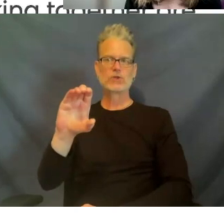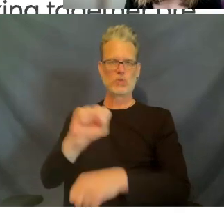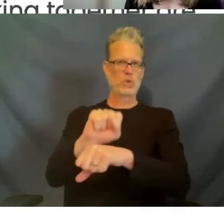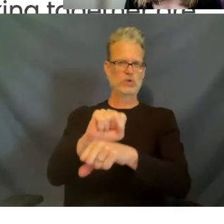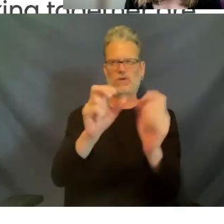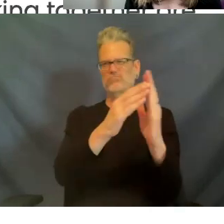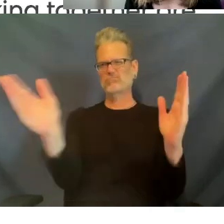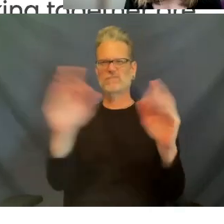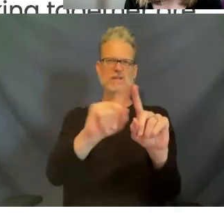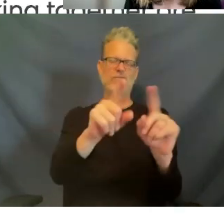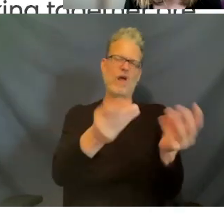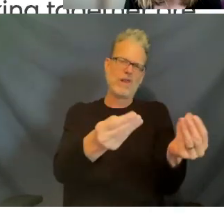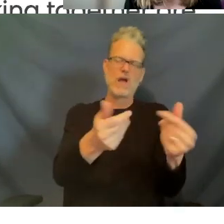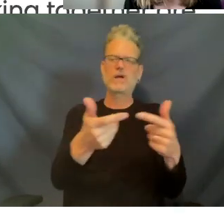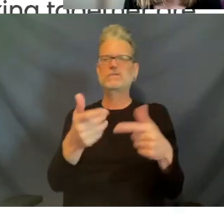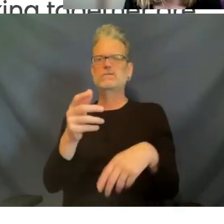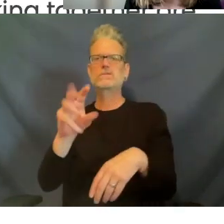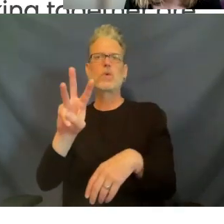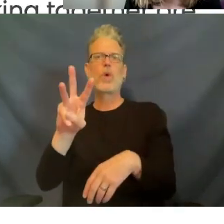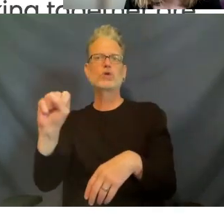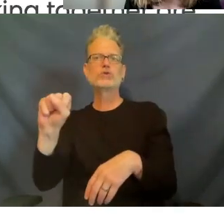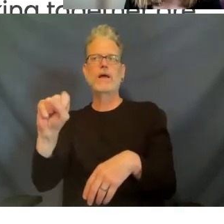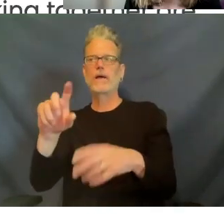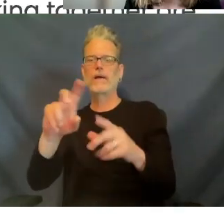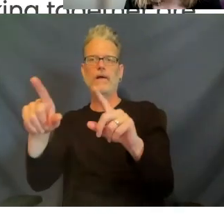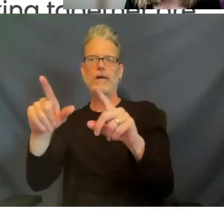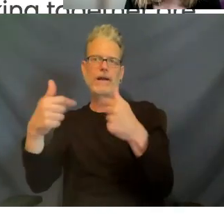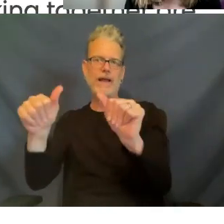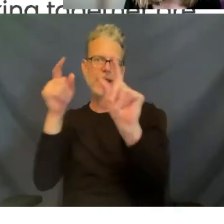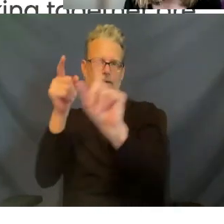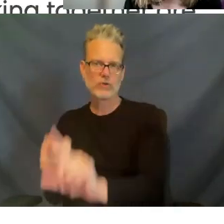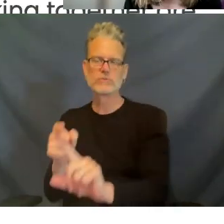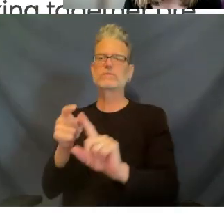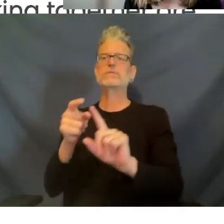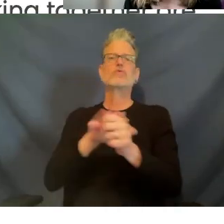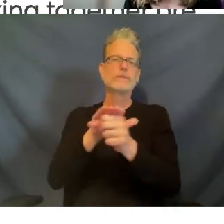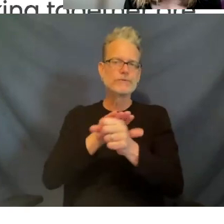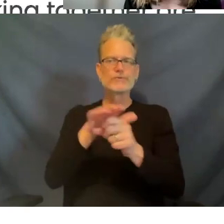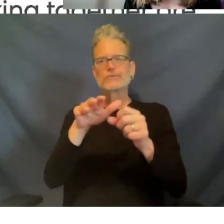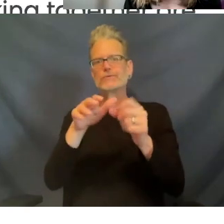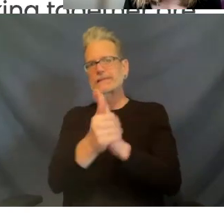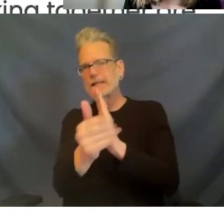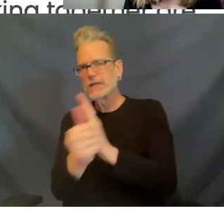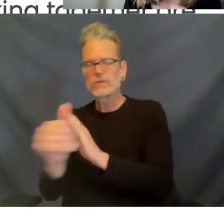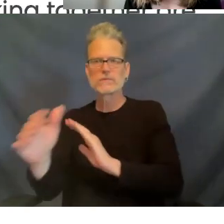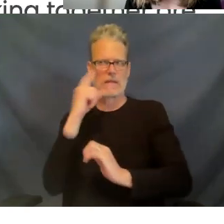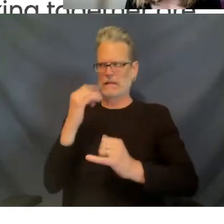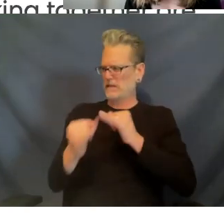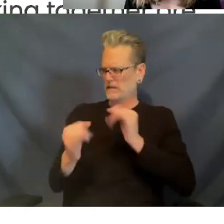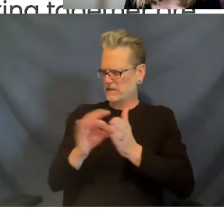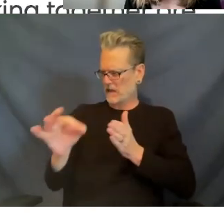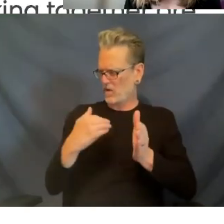land and watershed stewardship efforts at local and regional scales. I think at last count, the organization